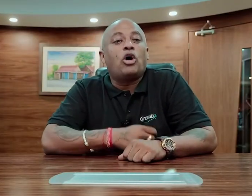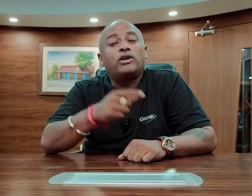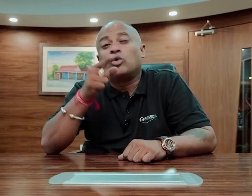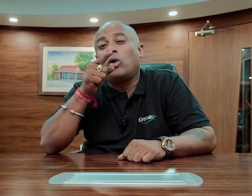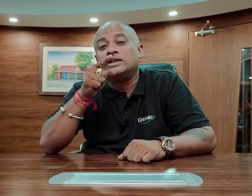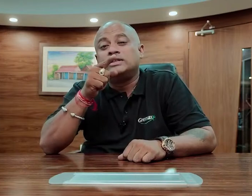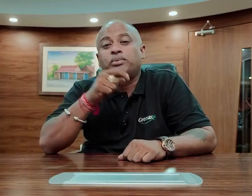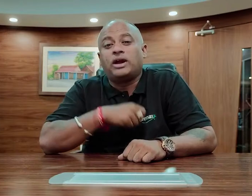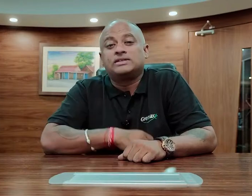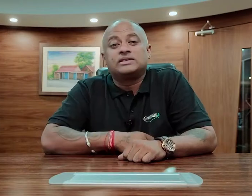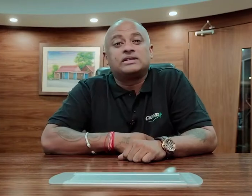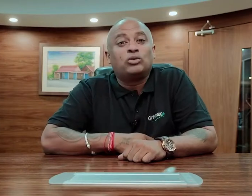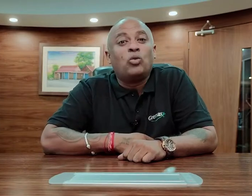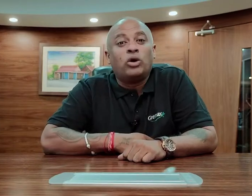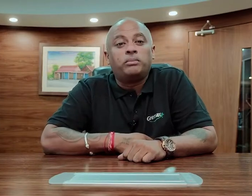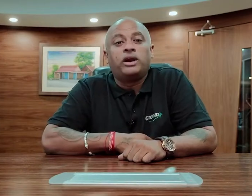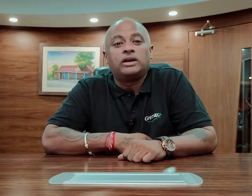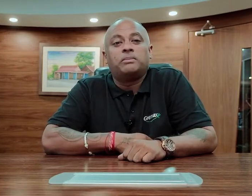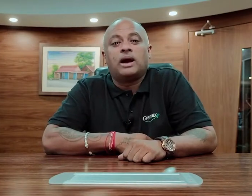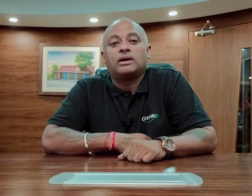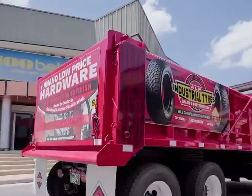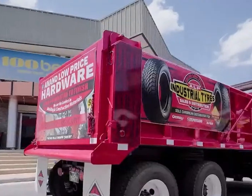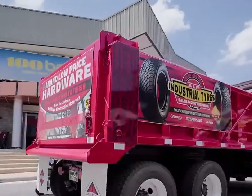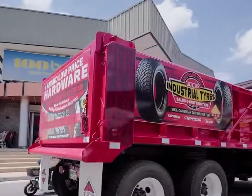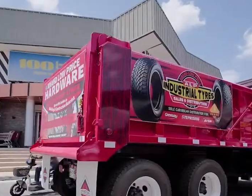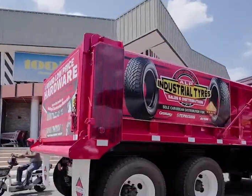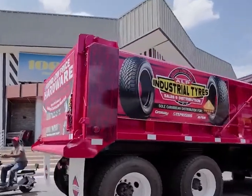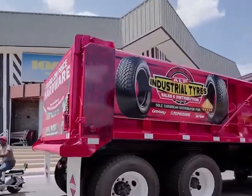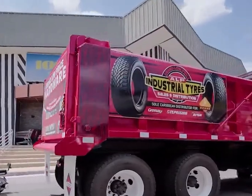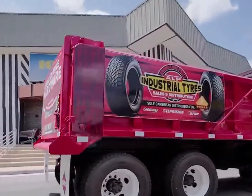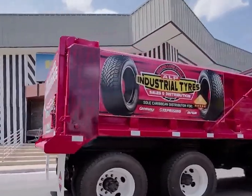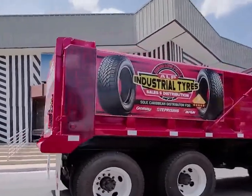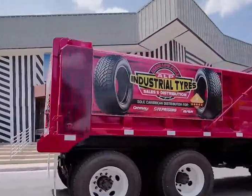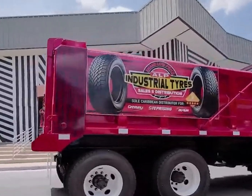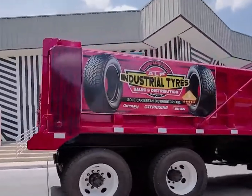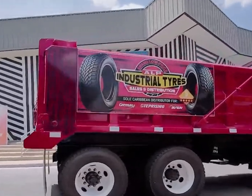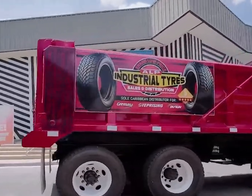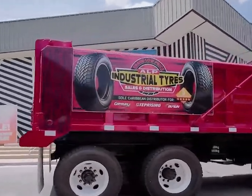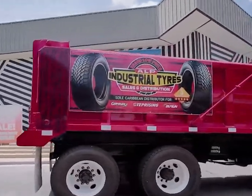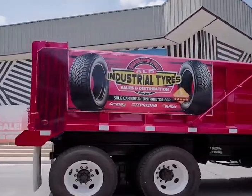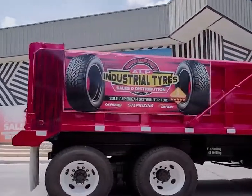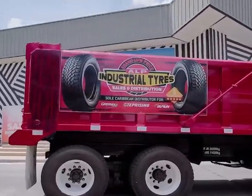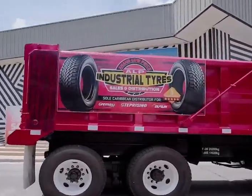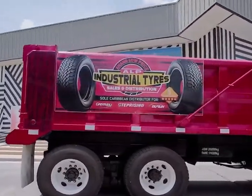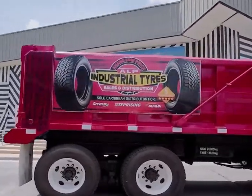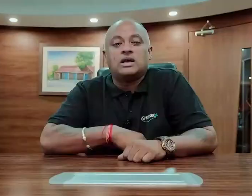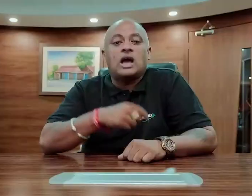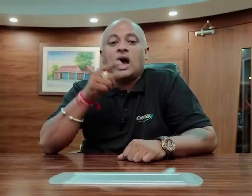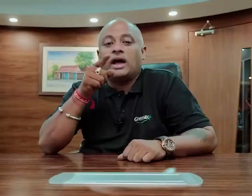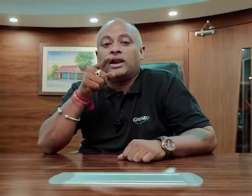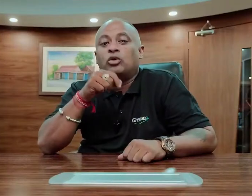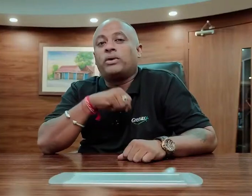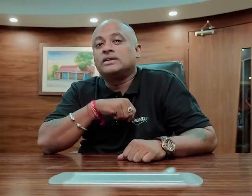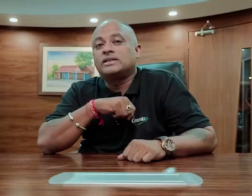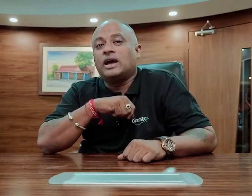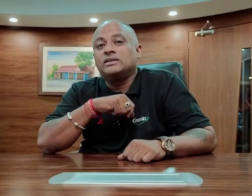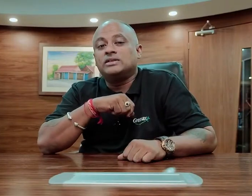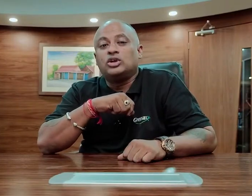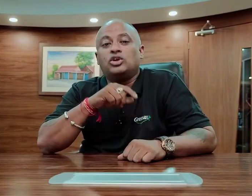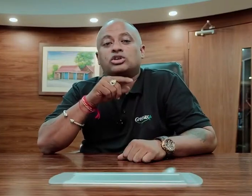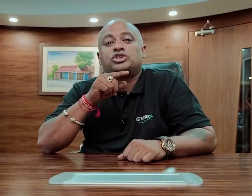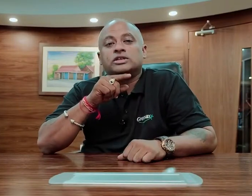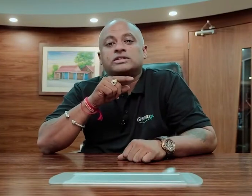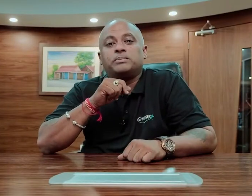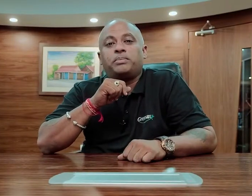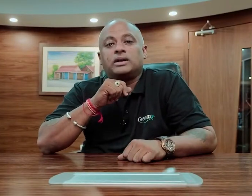We offer quality prices that won't break the bank, because we believe everyone deserves the best. And a low-priced tires,